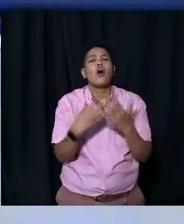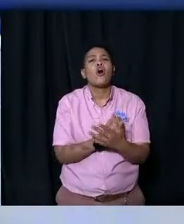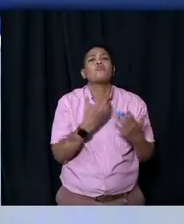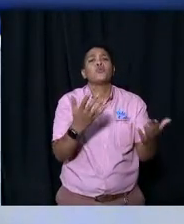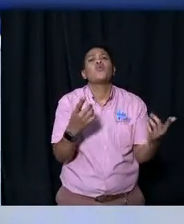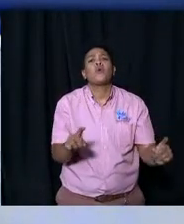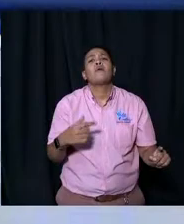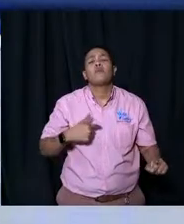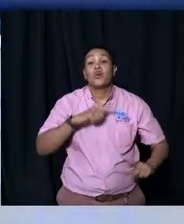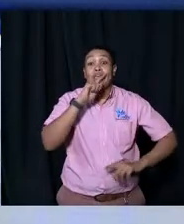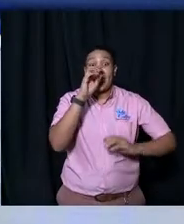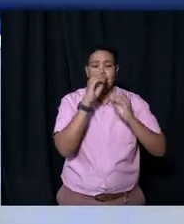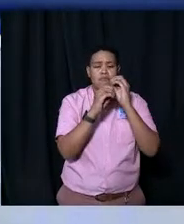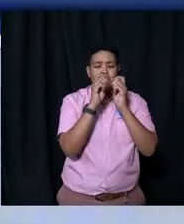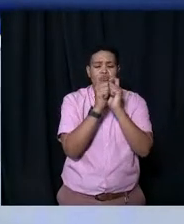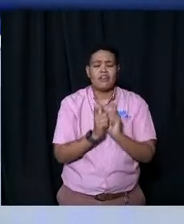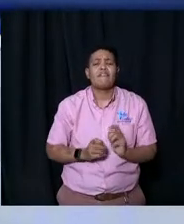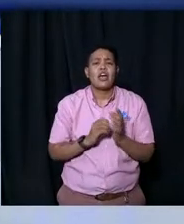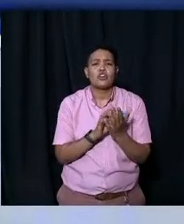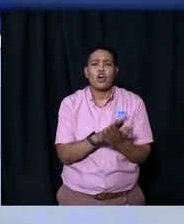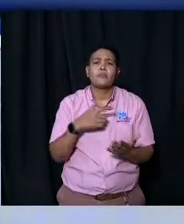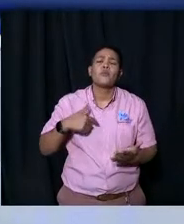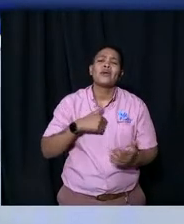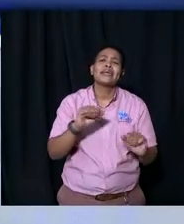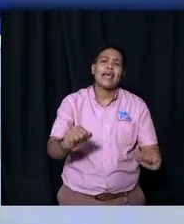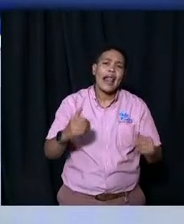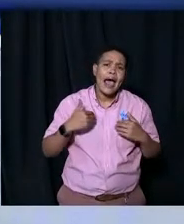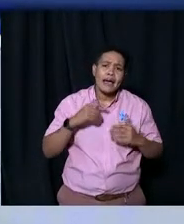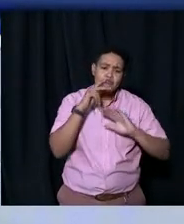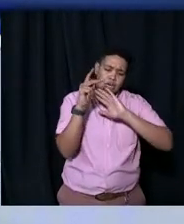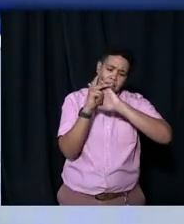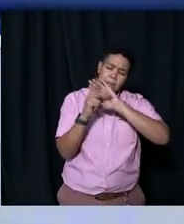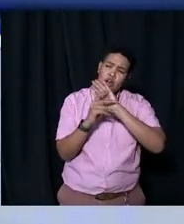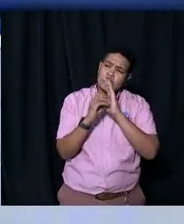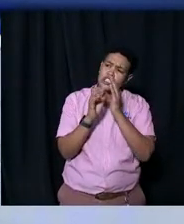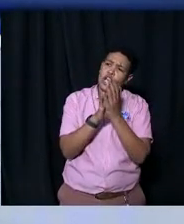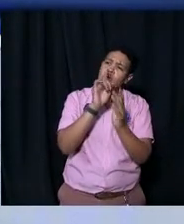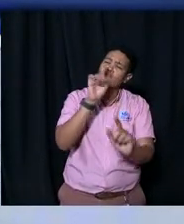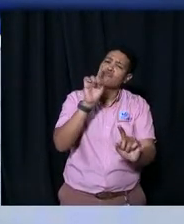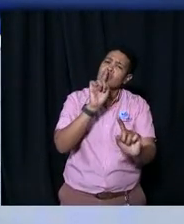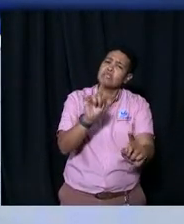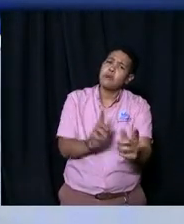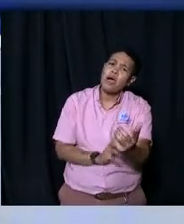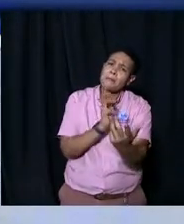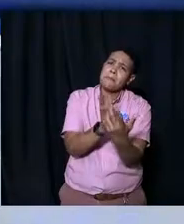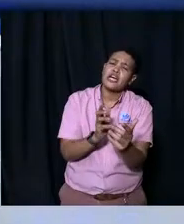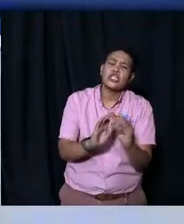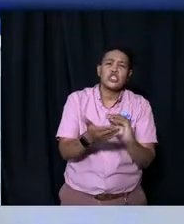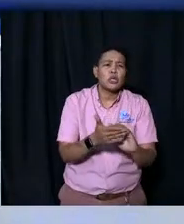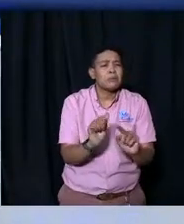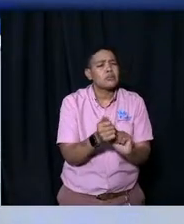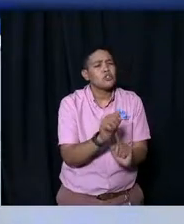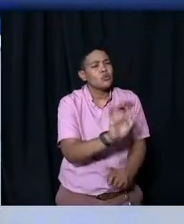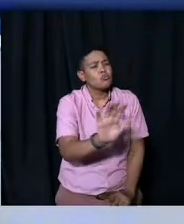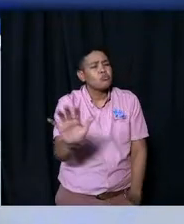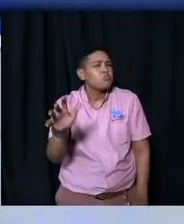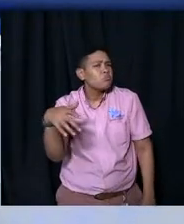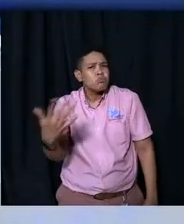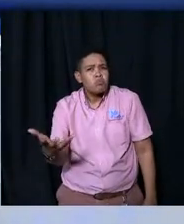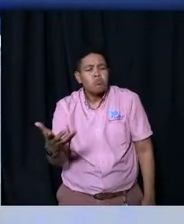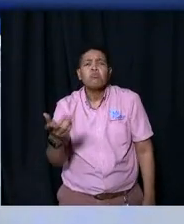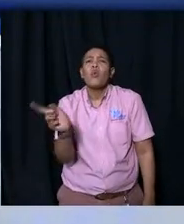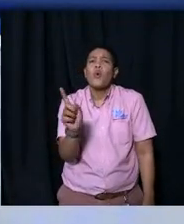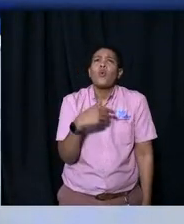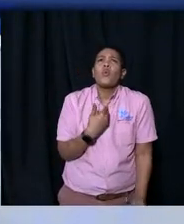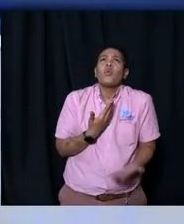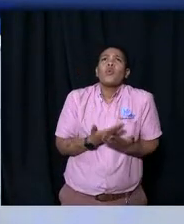so that we can refine the document, so that we can have a policy document that responds to the Jamaican situation, where we are,